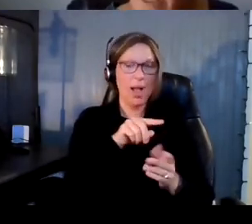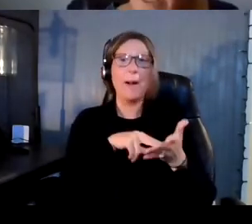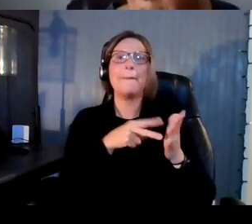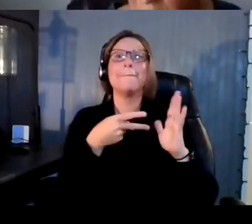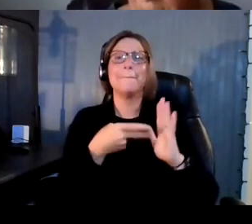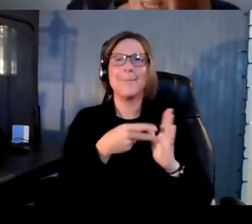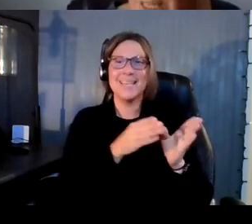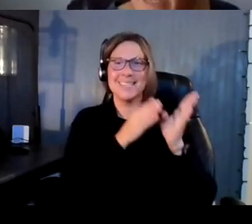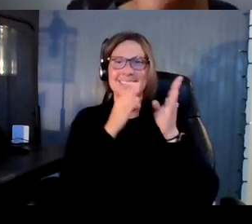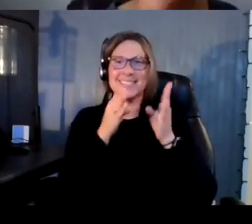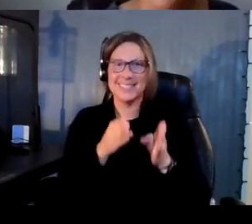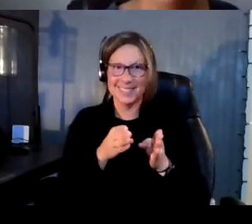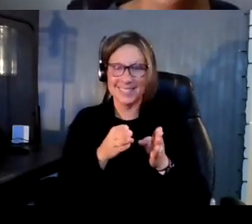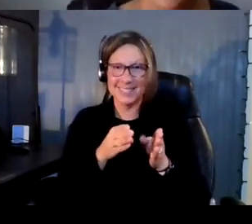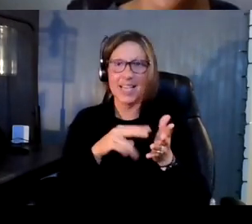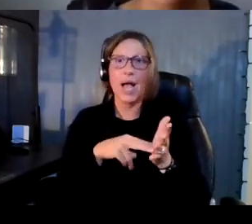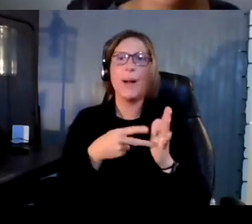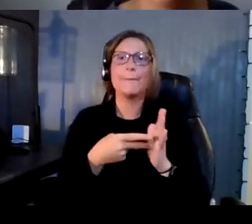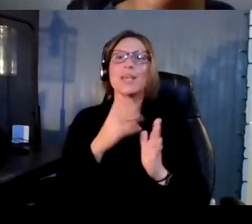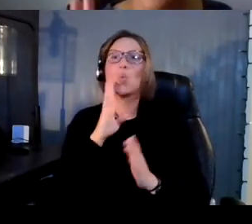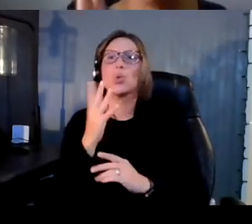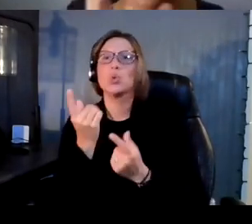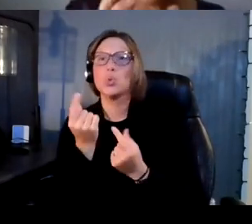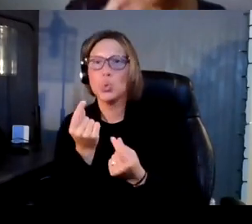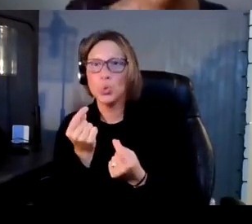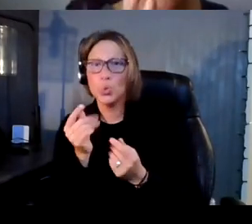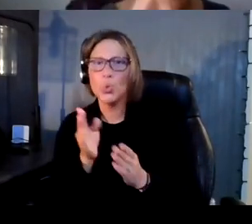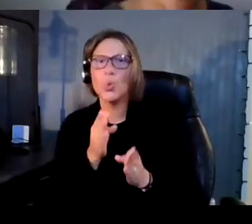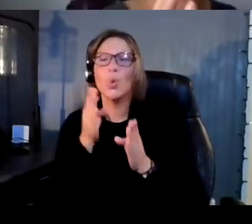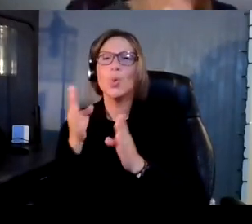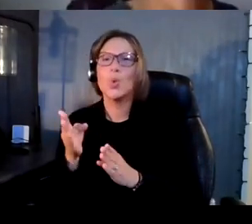We're going to say these things. And I'm going to take that